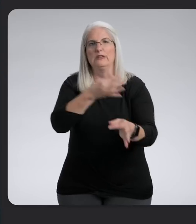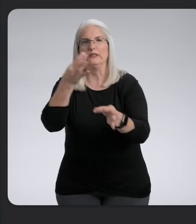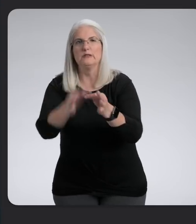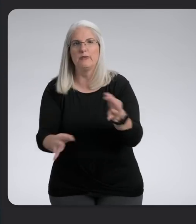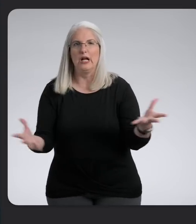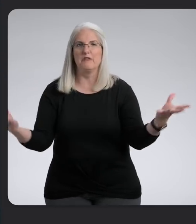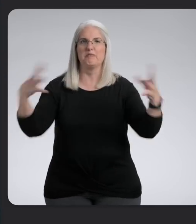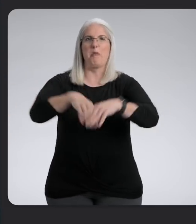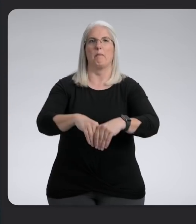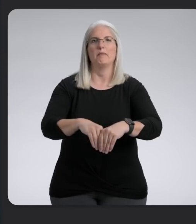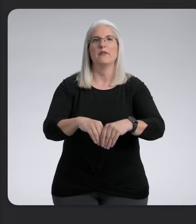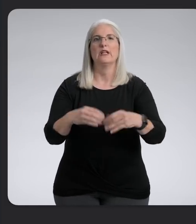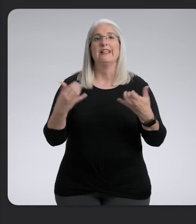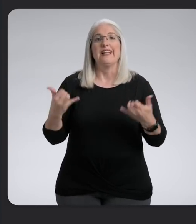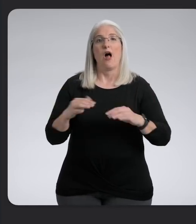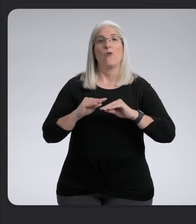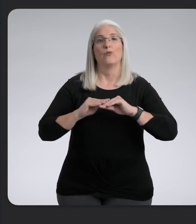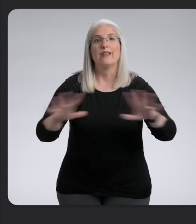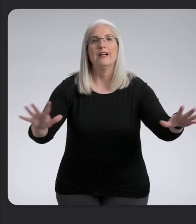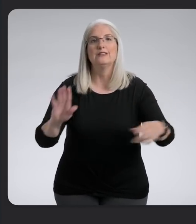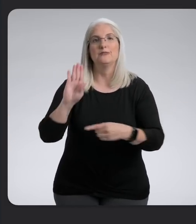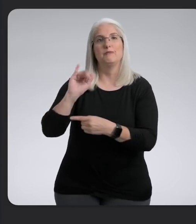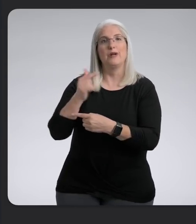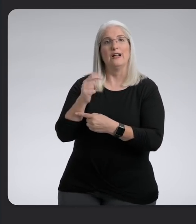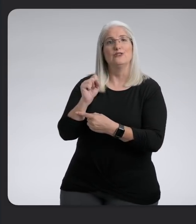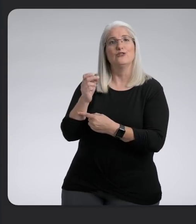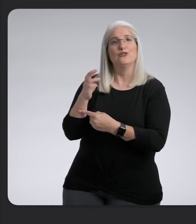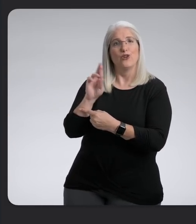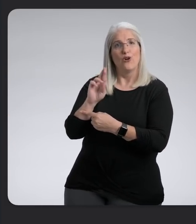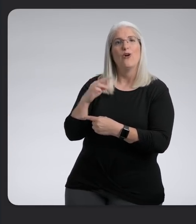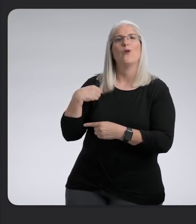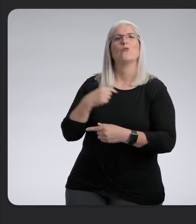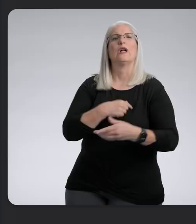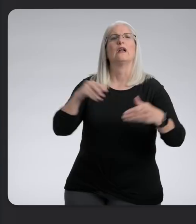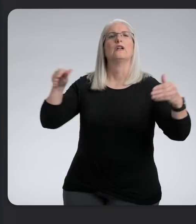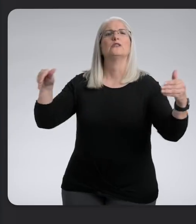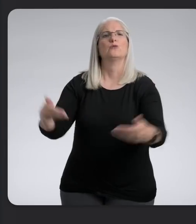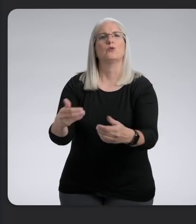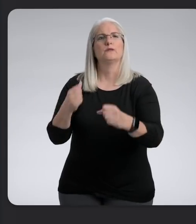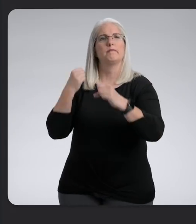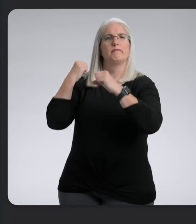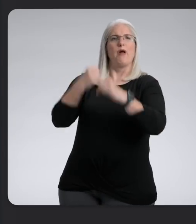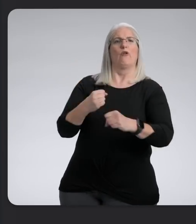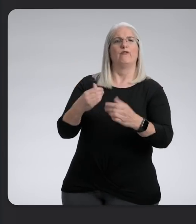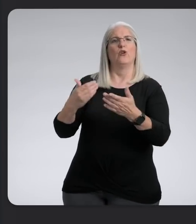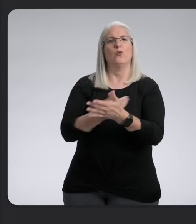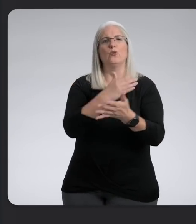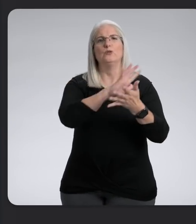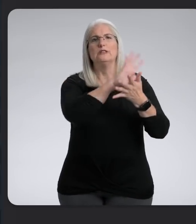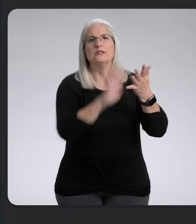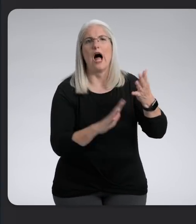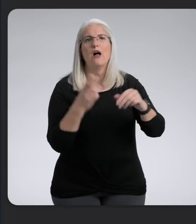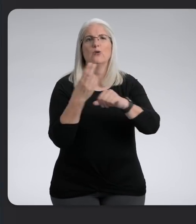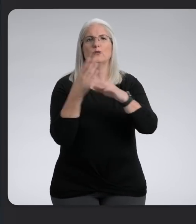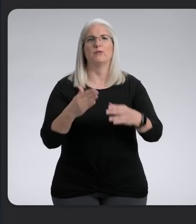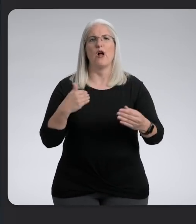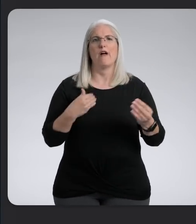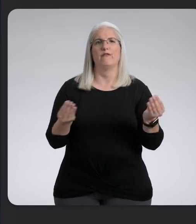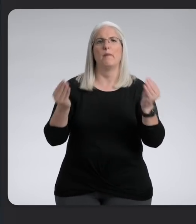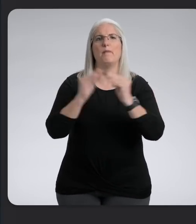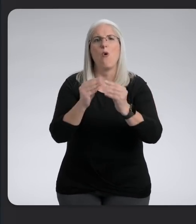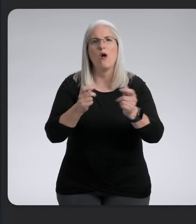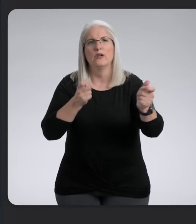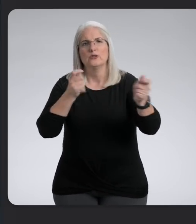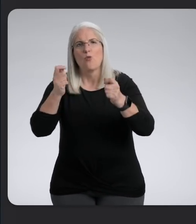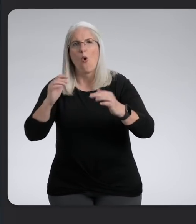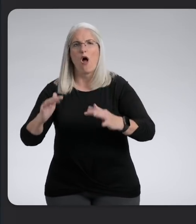release, macOS Big Sur, we introduced a bold new design that gives users more control and huge updates for apps, all